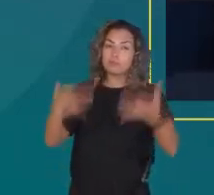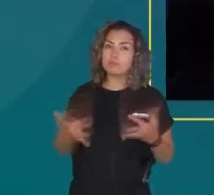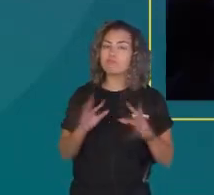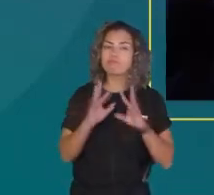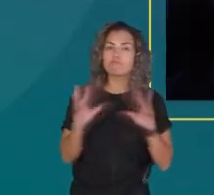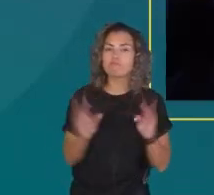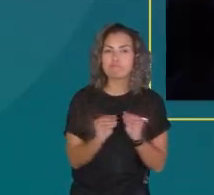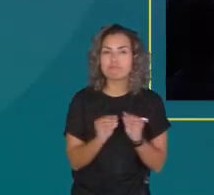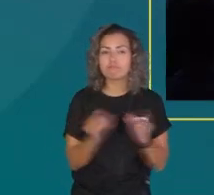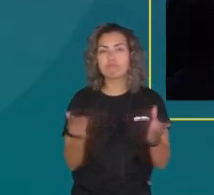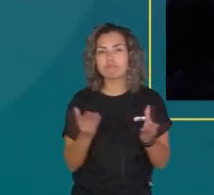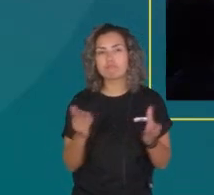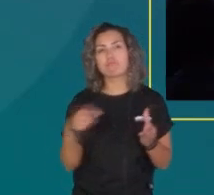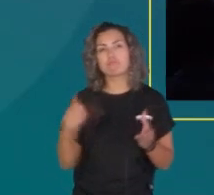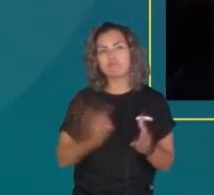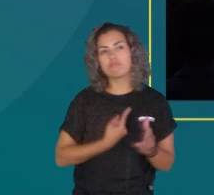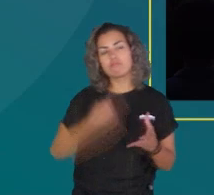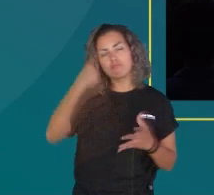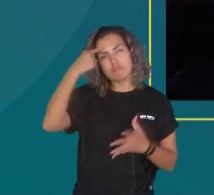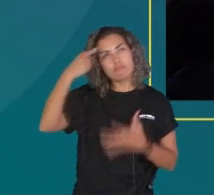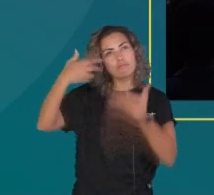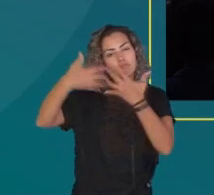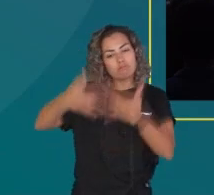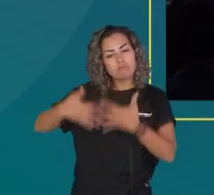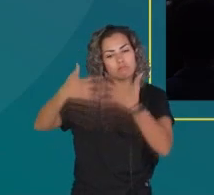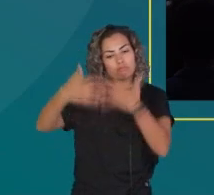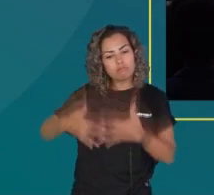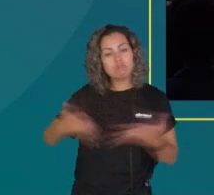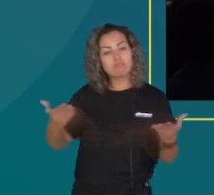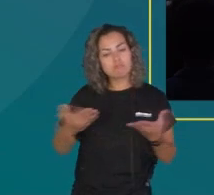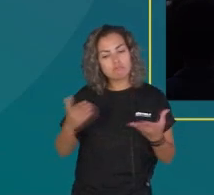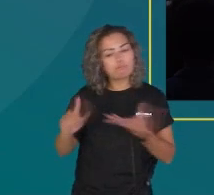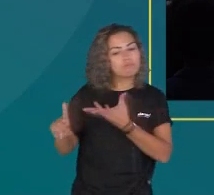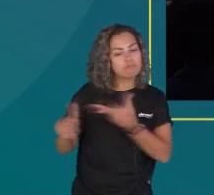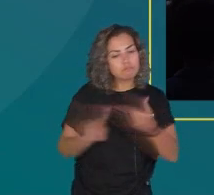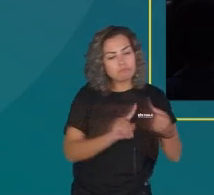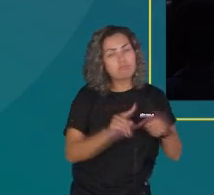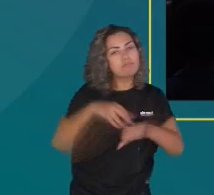Arthur Phillips to conclude this first panel. Thank you, Arthur.